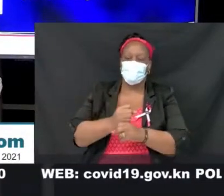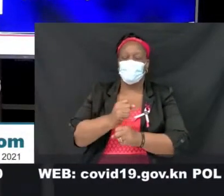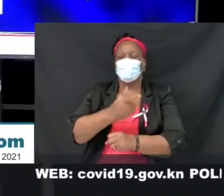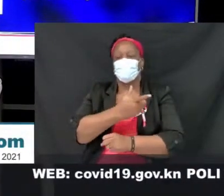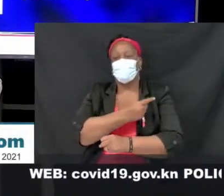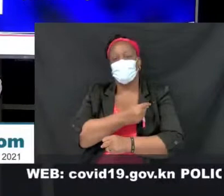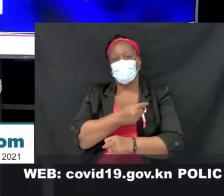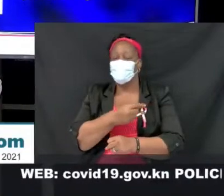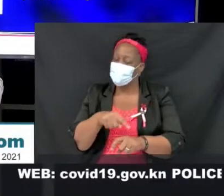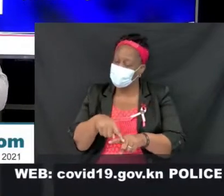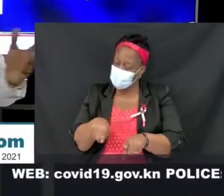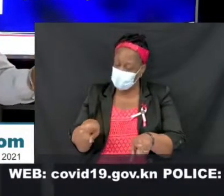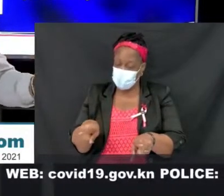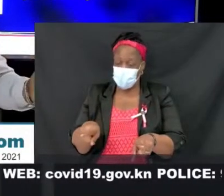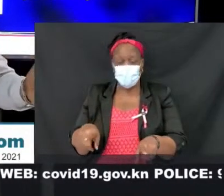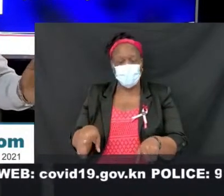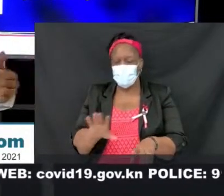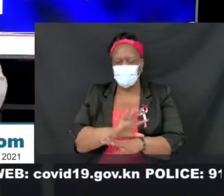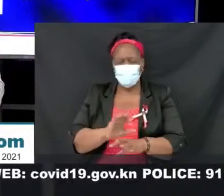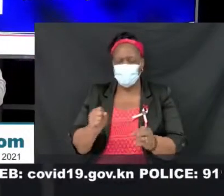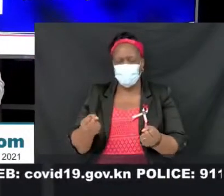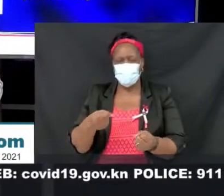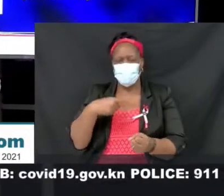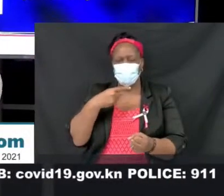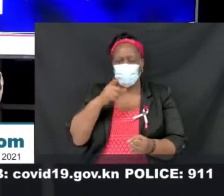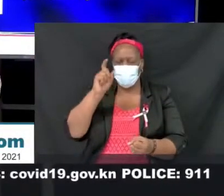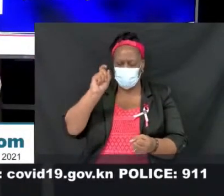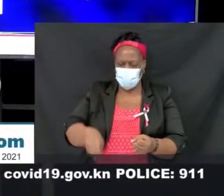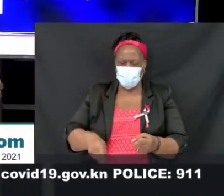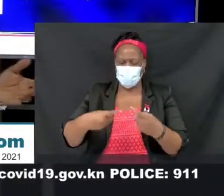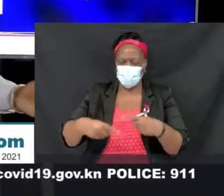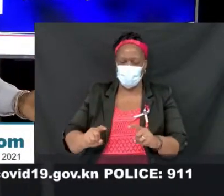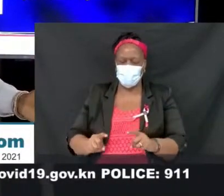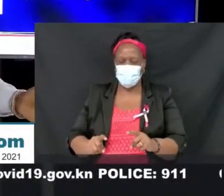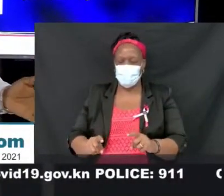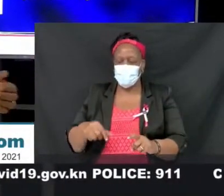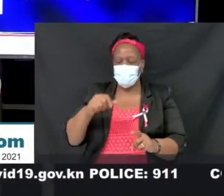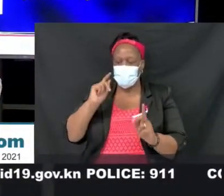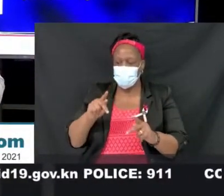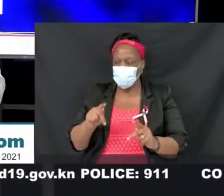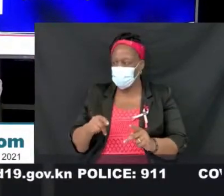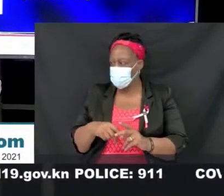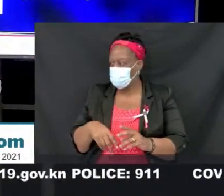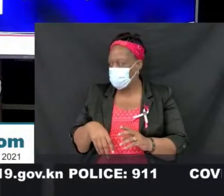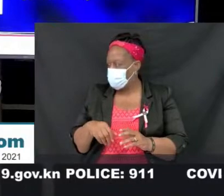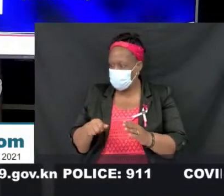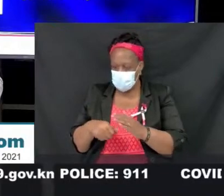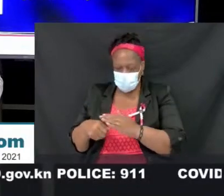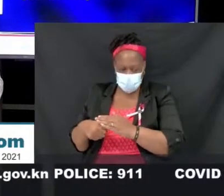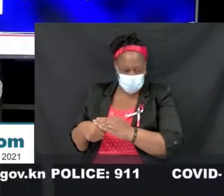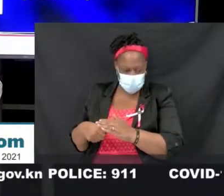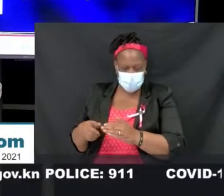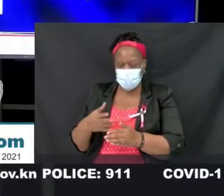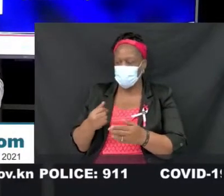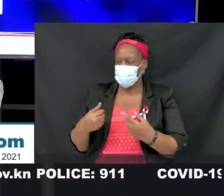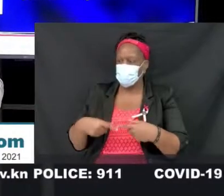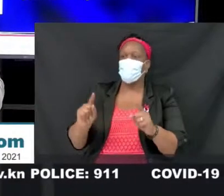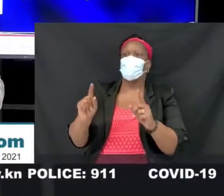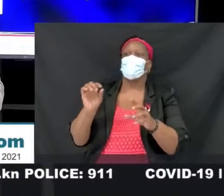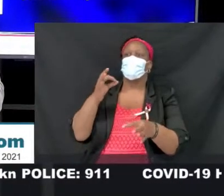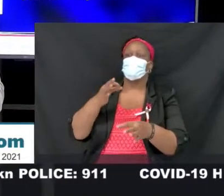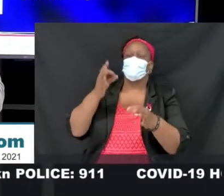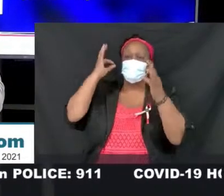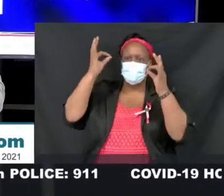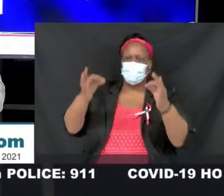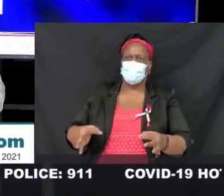proportionate. In other words, you don't want to mandate a vaccine, and if persons don't come forward, you go and lock them up. Also, when I said that there